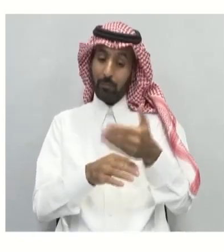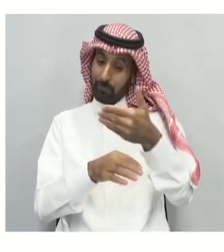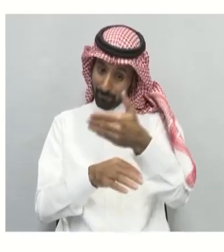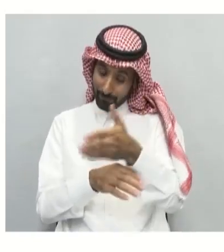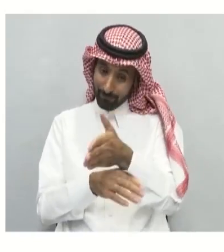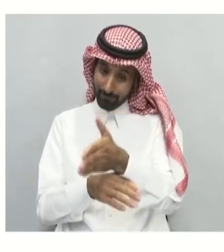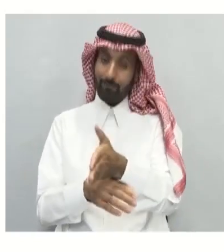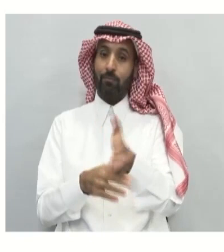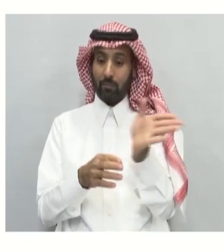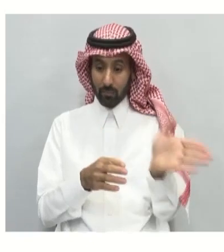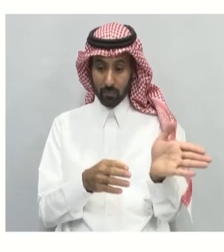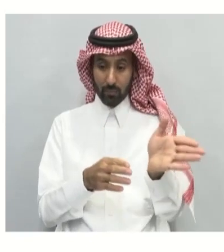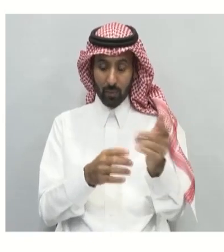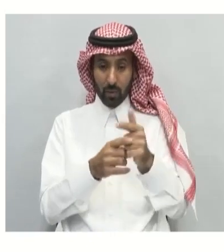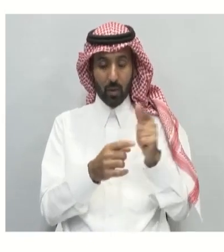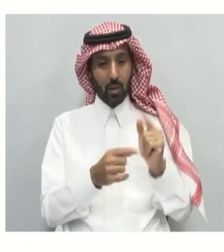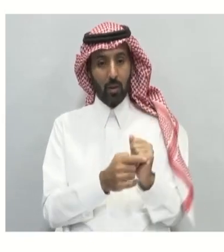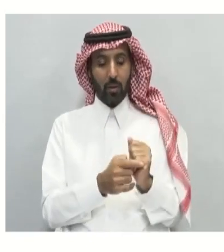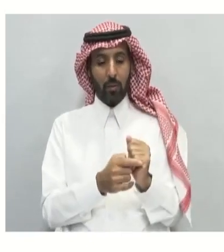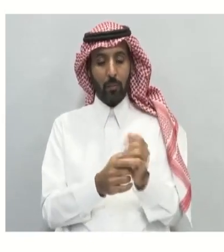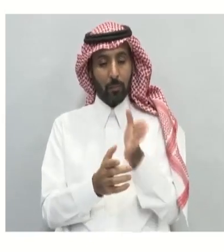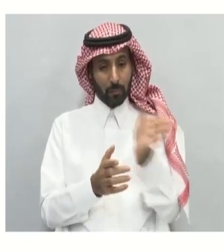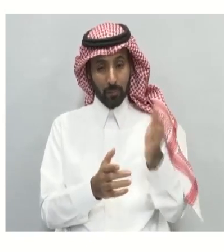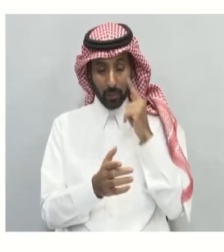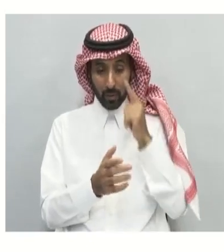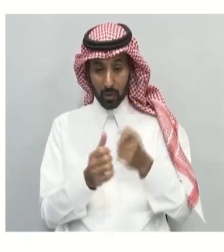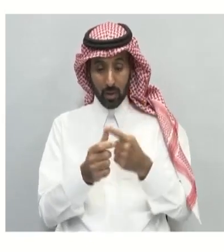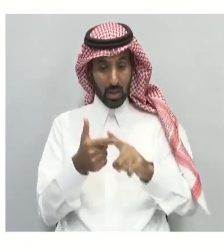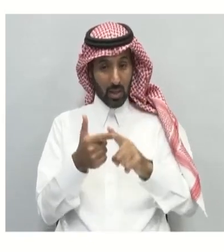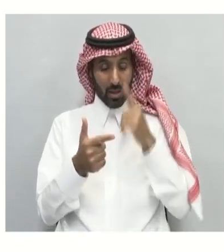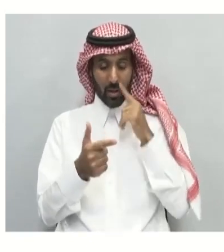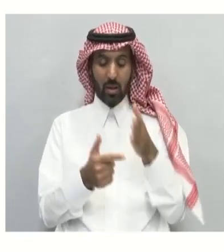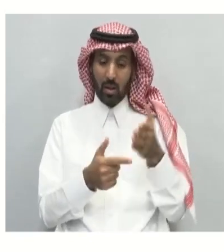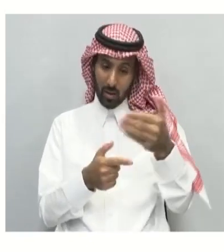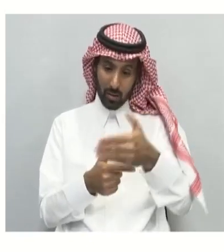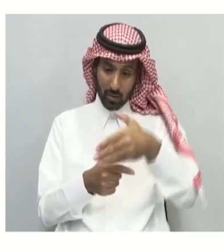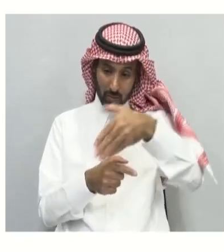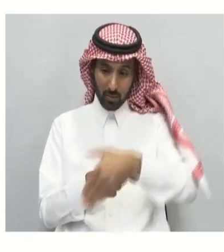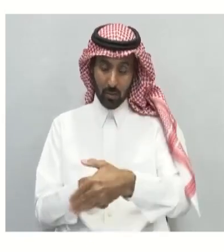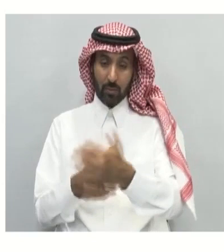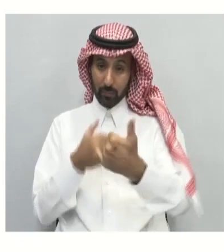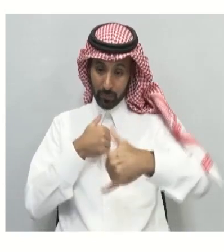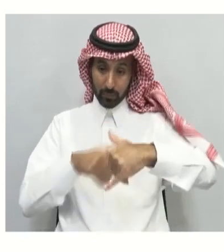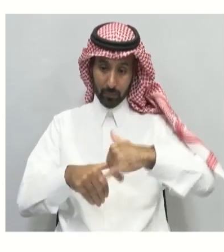onto Main Avenue. Take the second right onto Hinsdown Street.